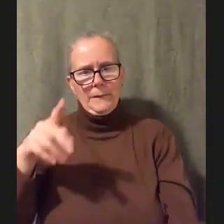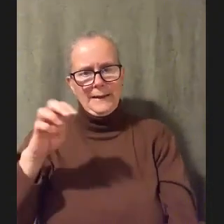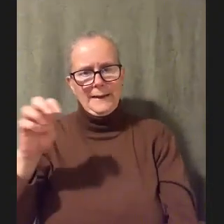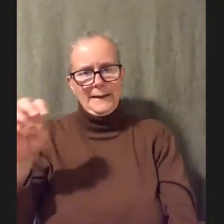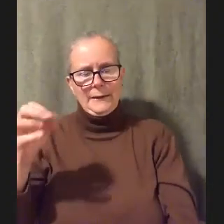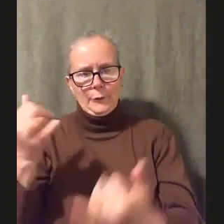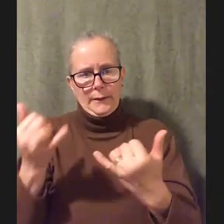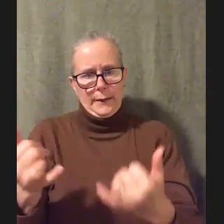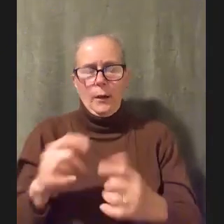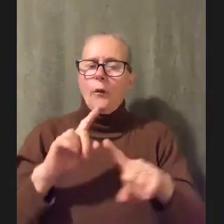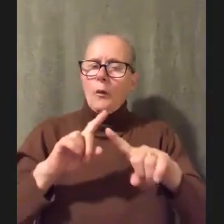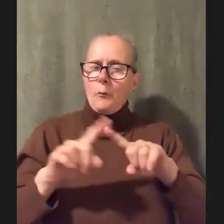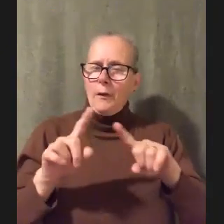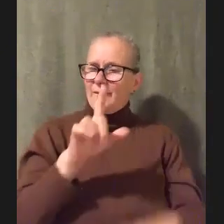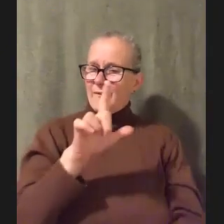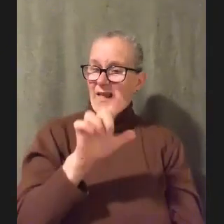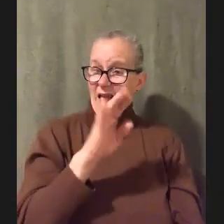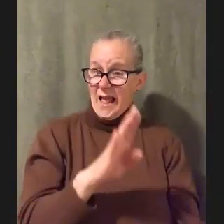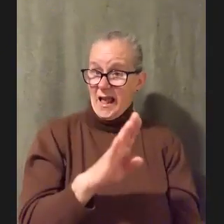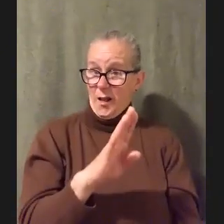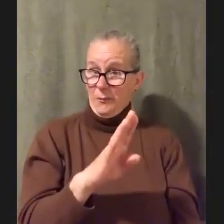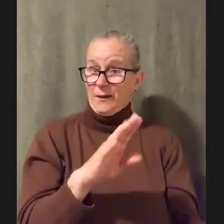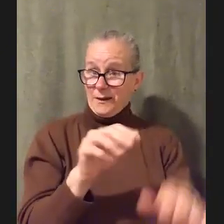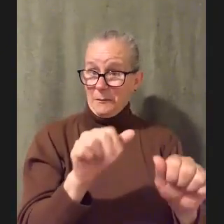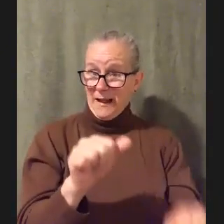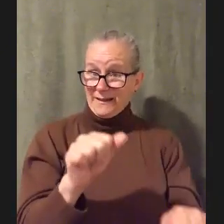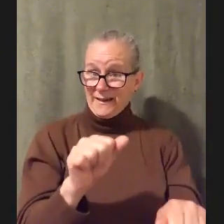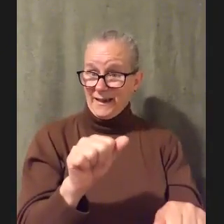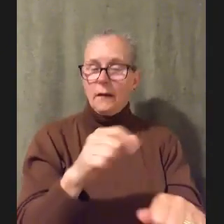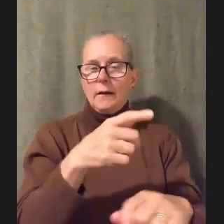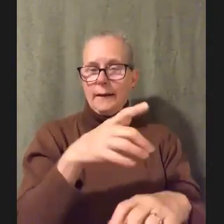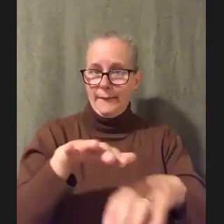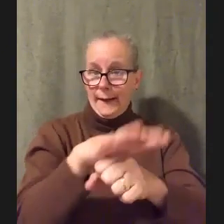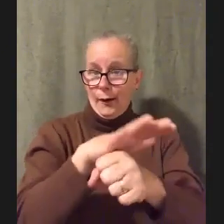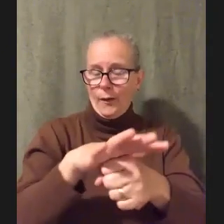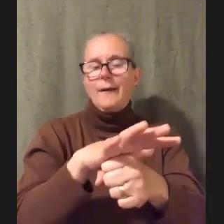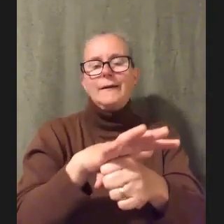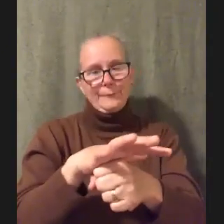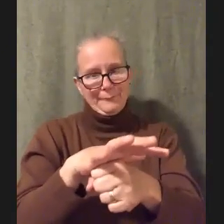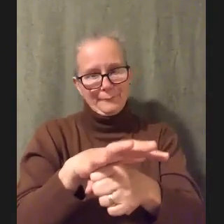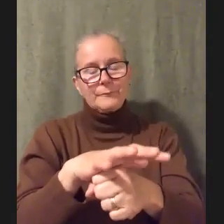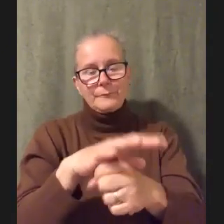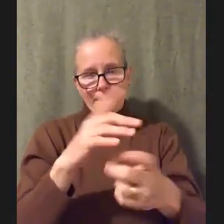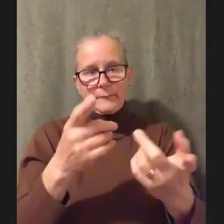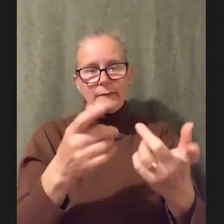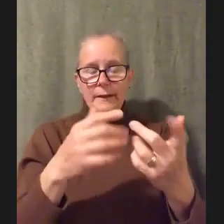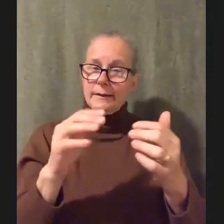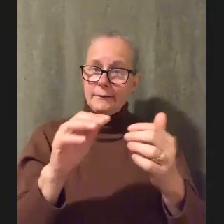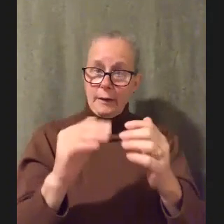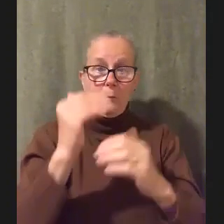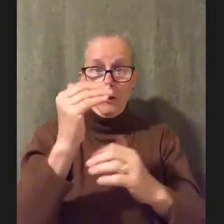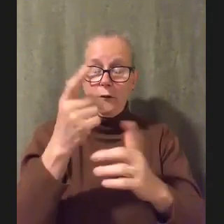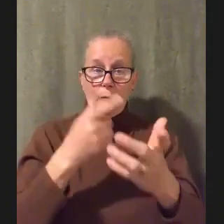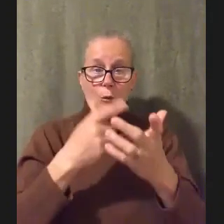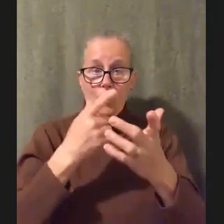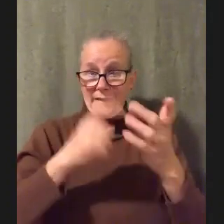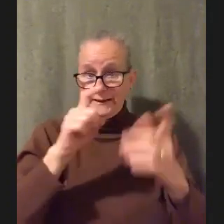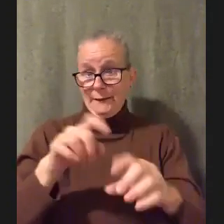although laboratory capacity in the region exceeds our testing that we've been doing.